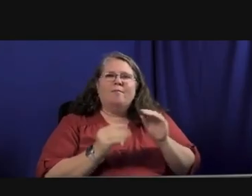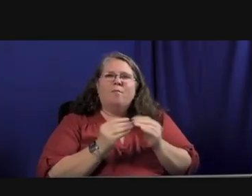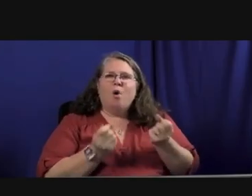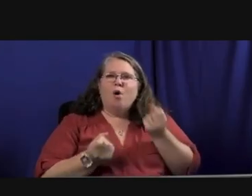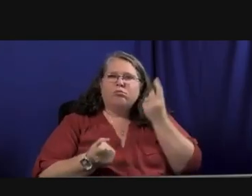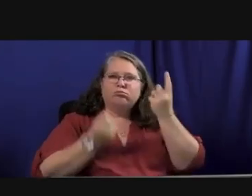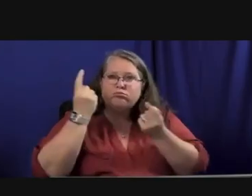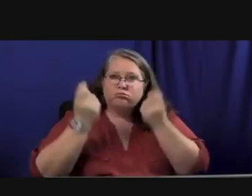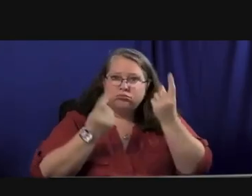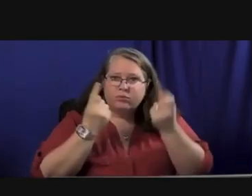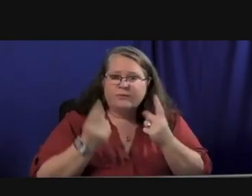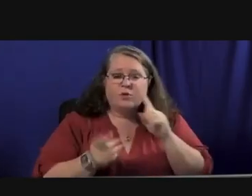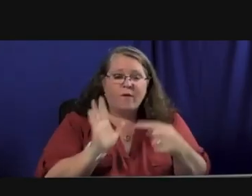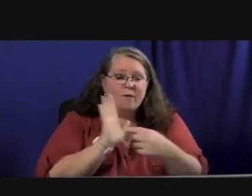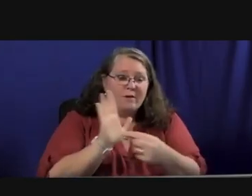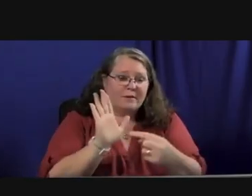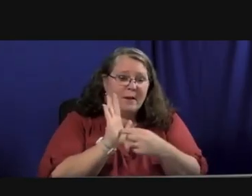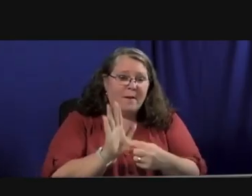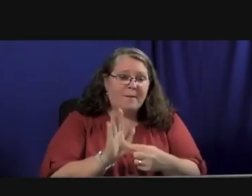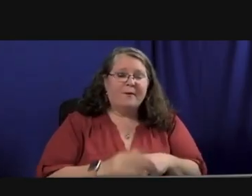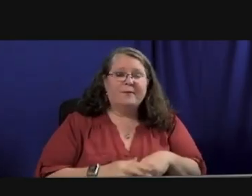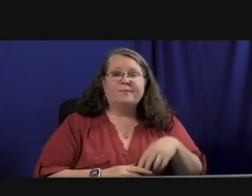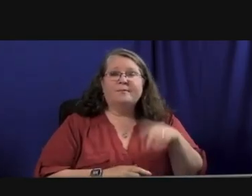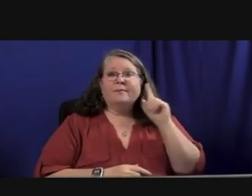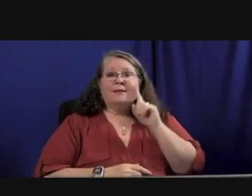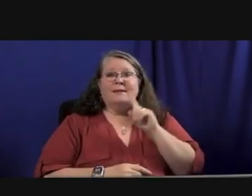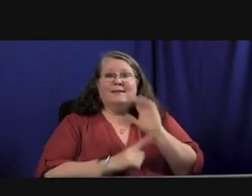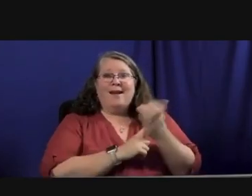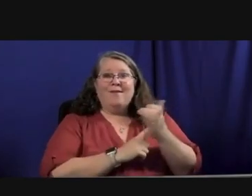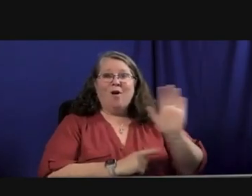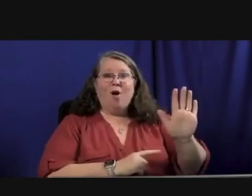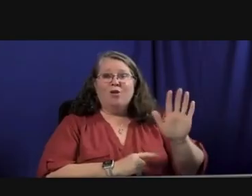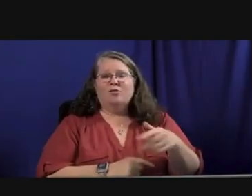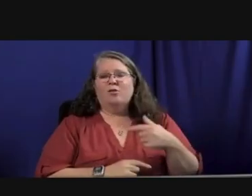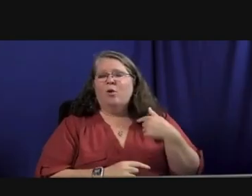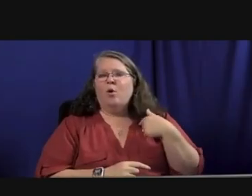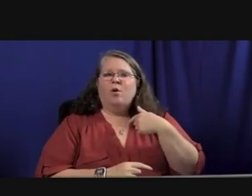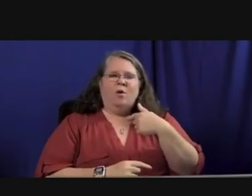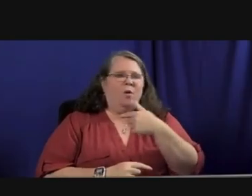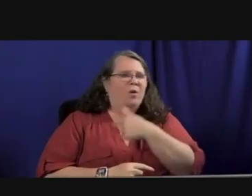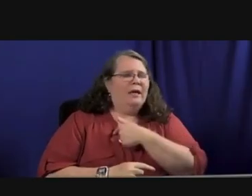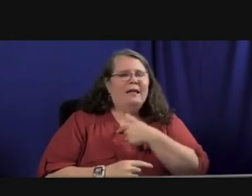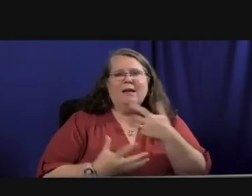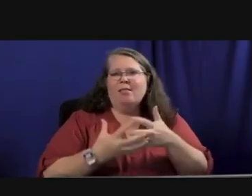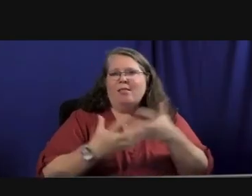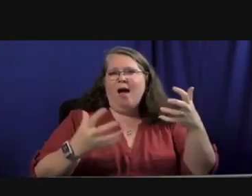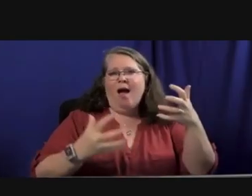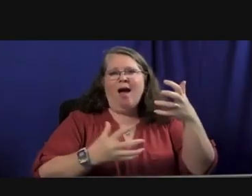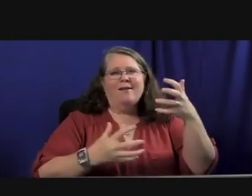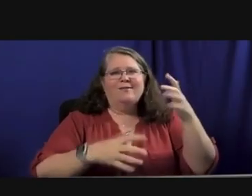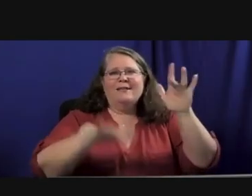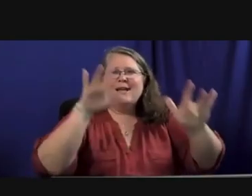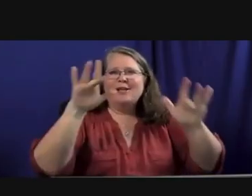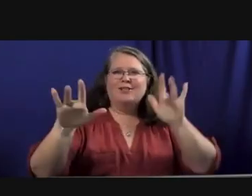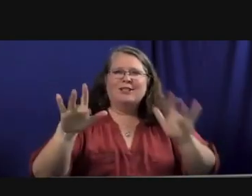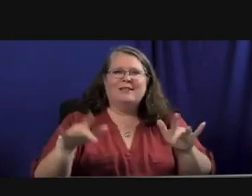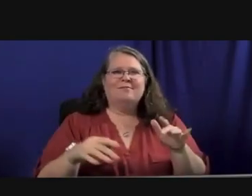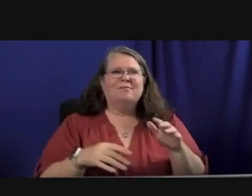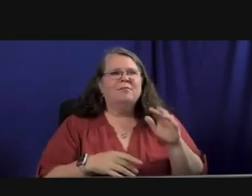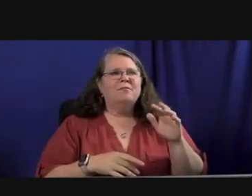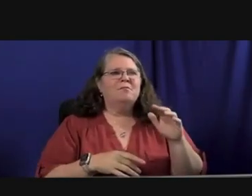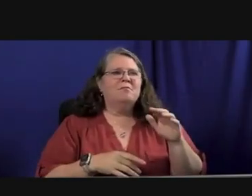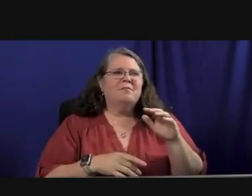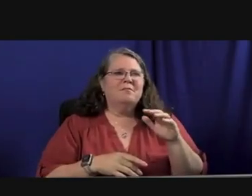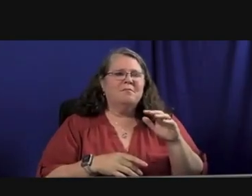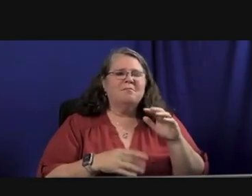those that know that is part of the culture. So like as far as deaf culture. So here's an example with that. Deaf culture, we usually like